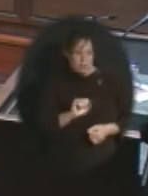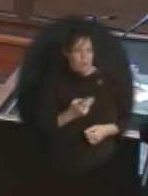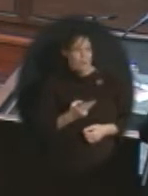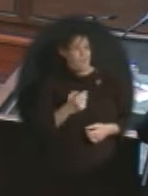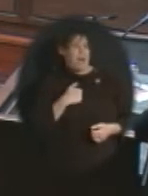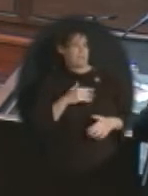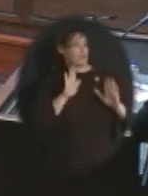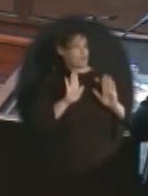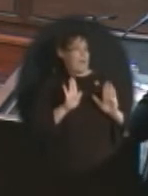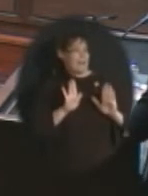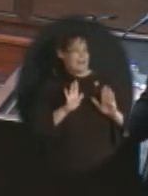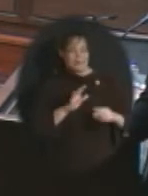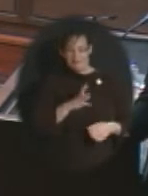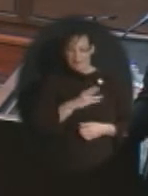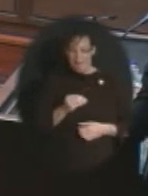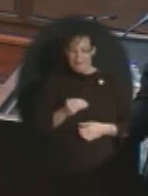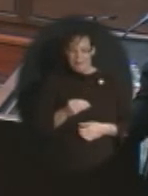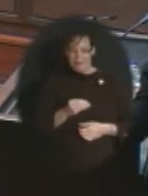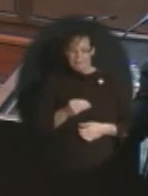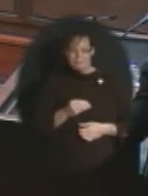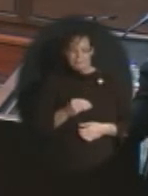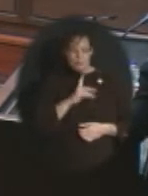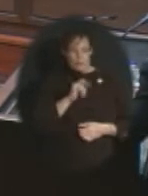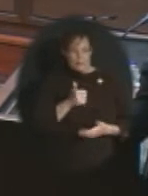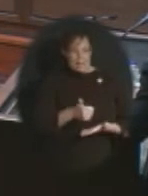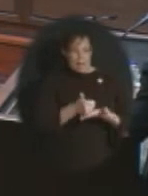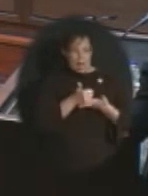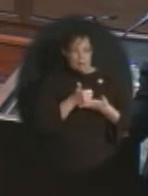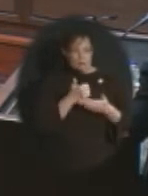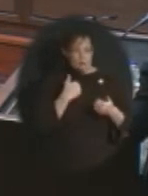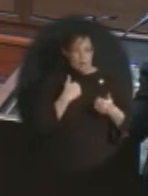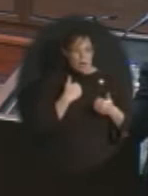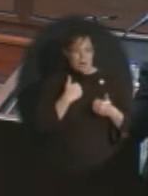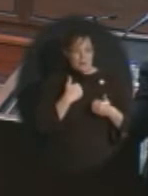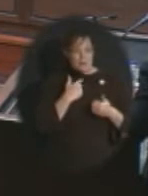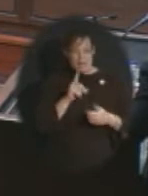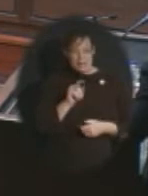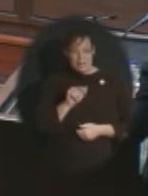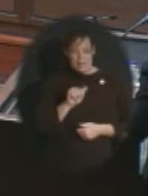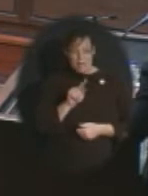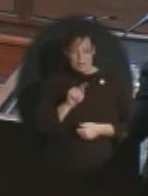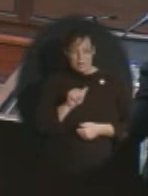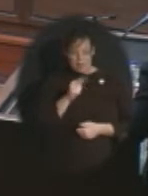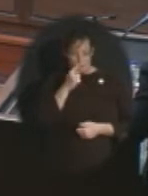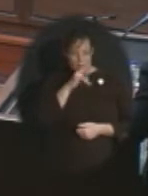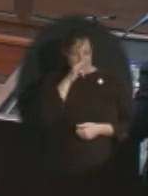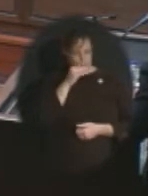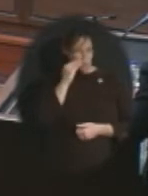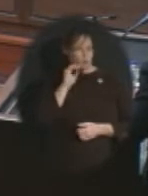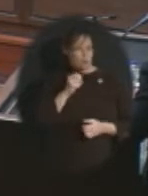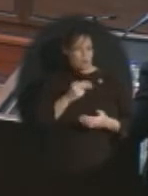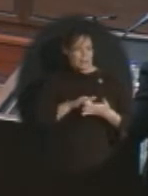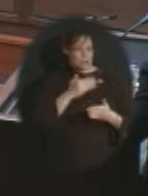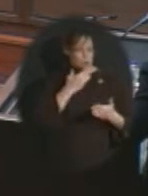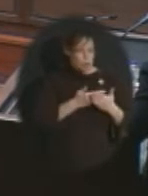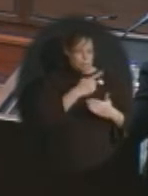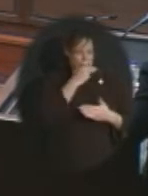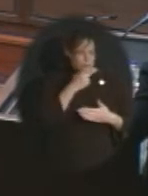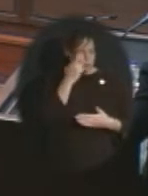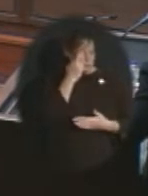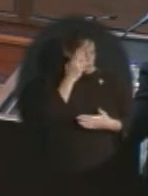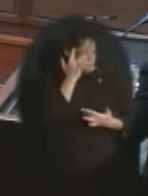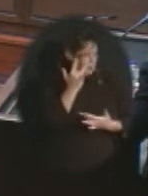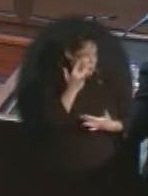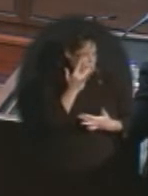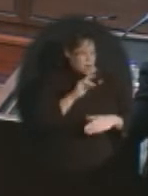I'm great. And it helps to have data for the kid to know, oh, that's good because of this. And you wouldn't, of